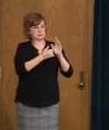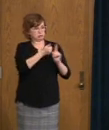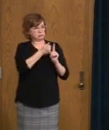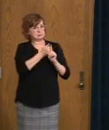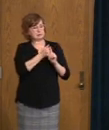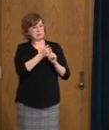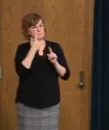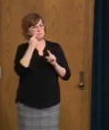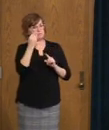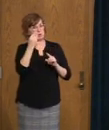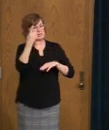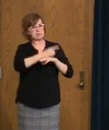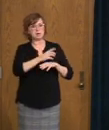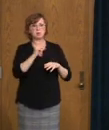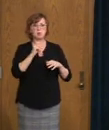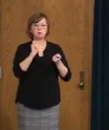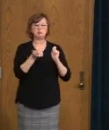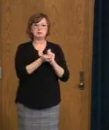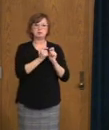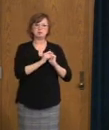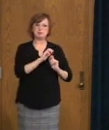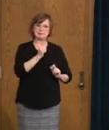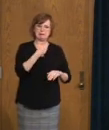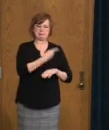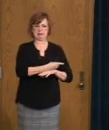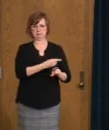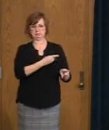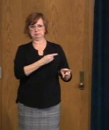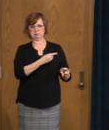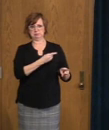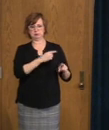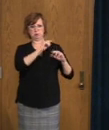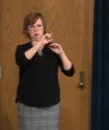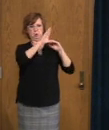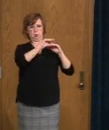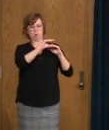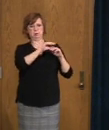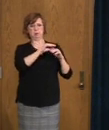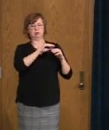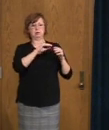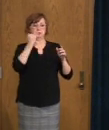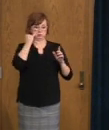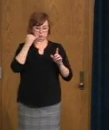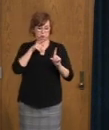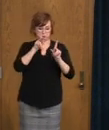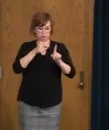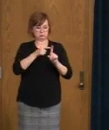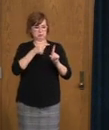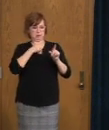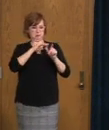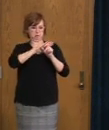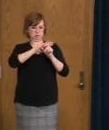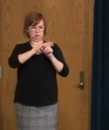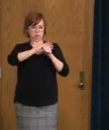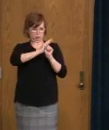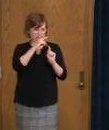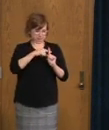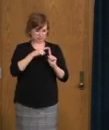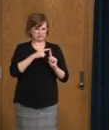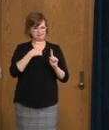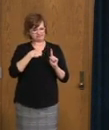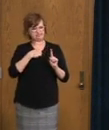and that's really important because if you are COVID positive and are isolating, wait for public health to